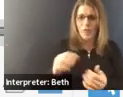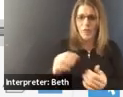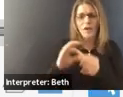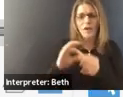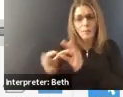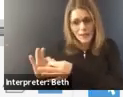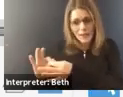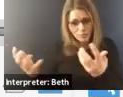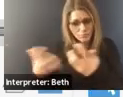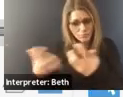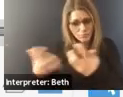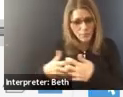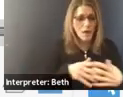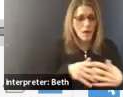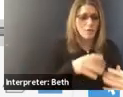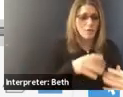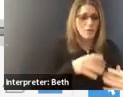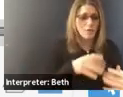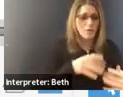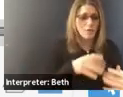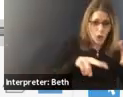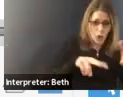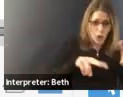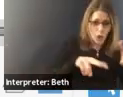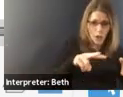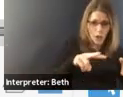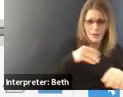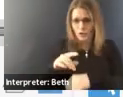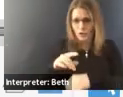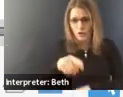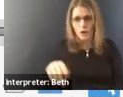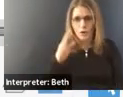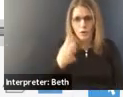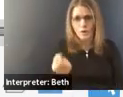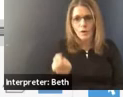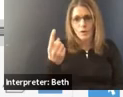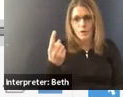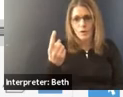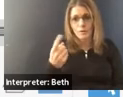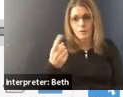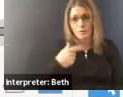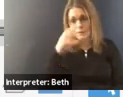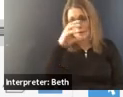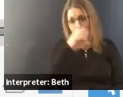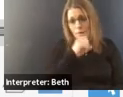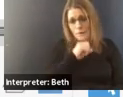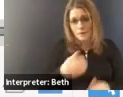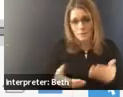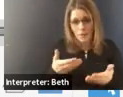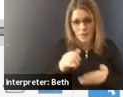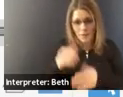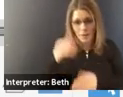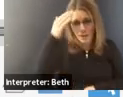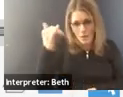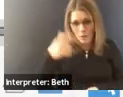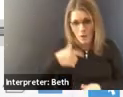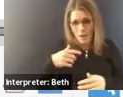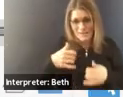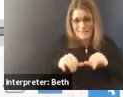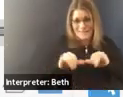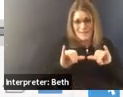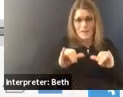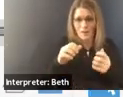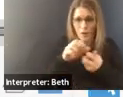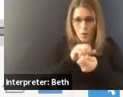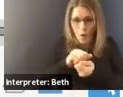on. I guess maybe that's why I still wash my own car. I don't know, but but you do learn a lot